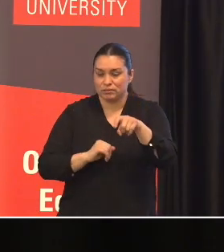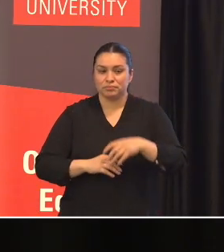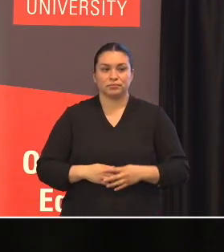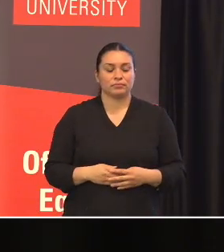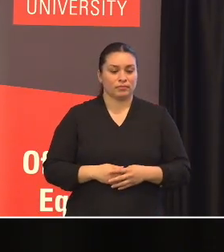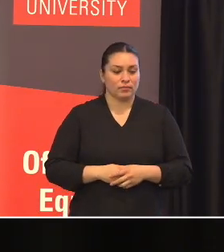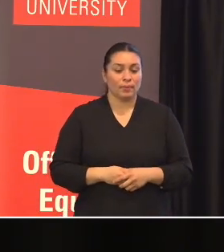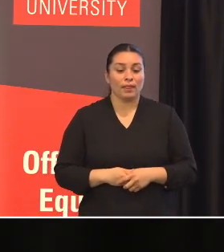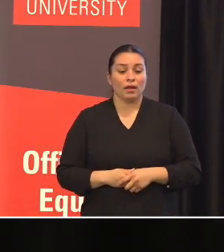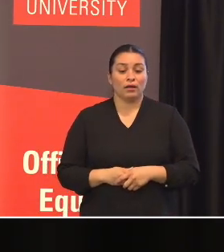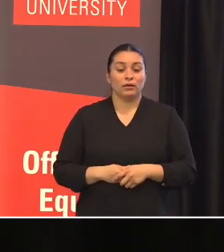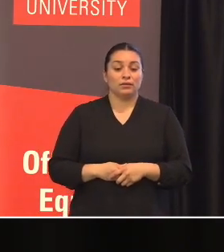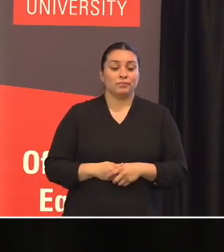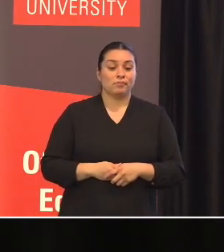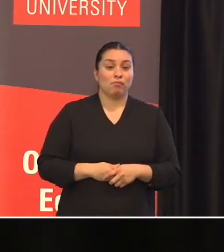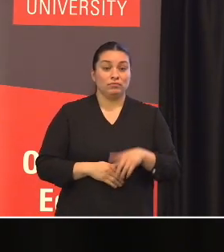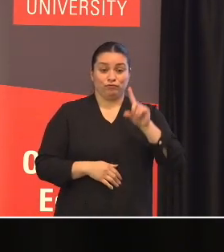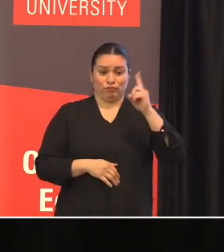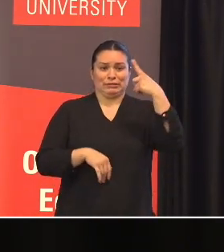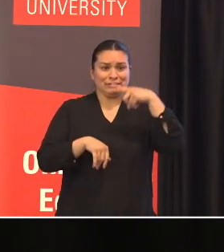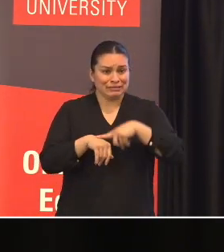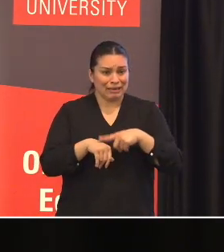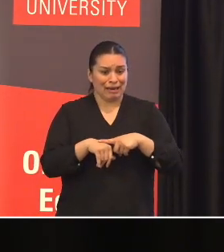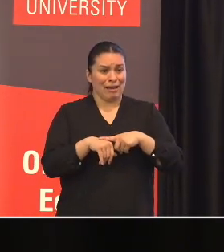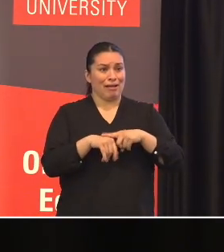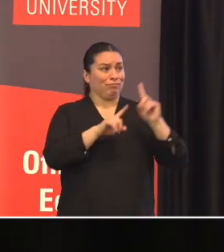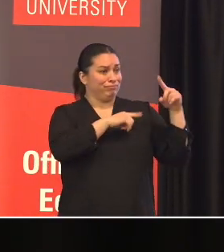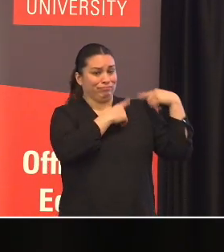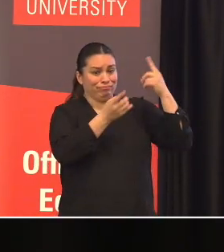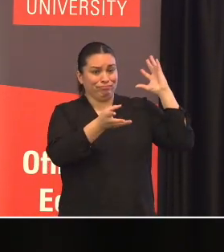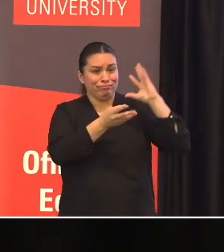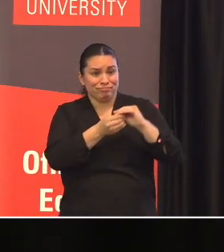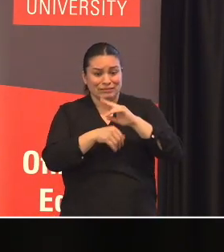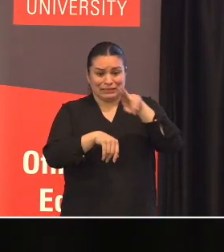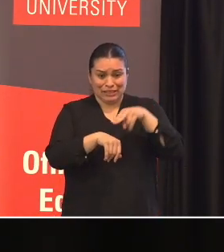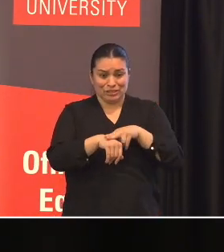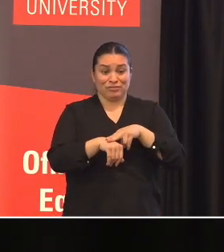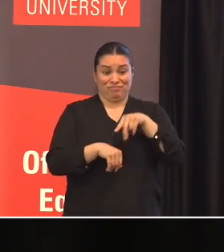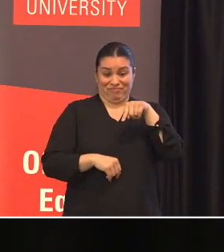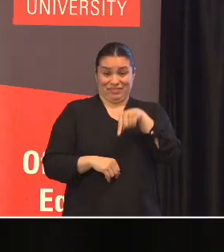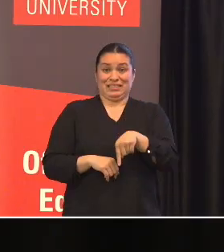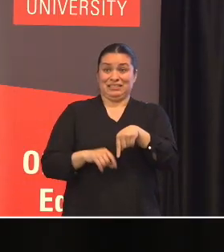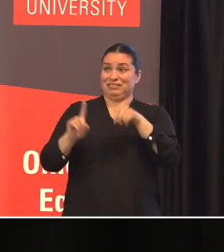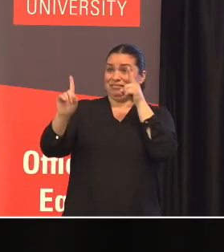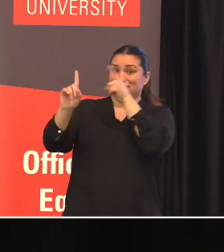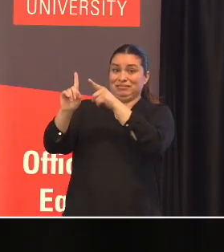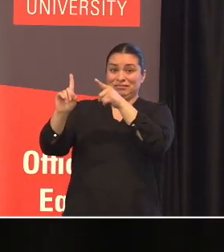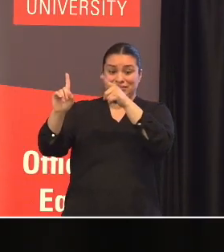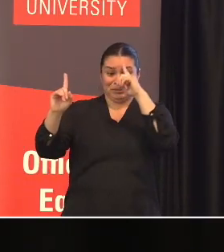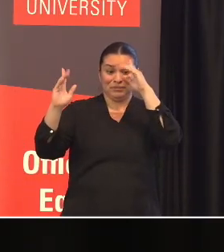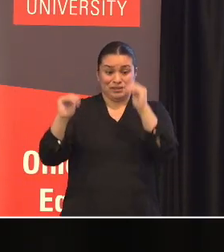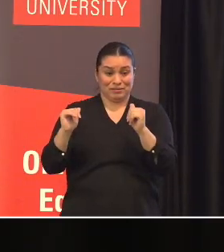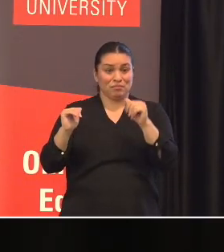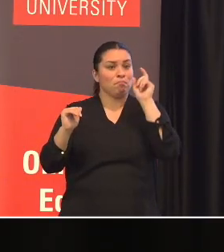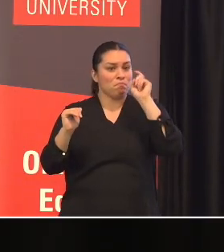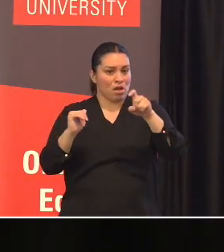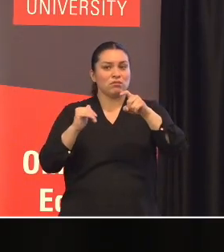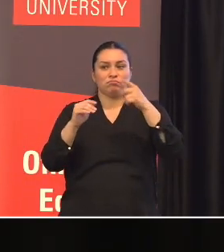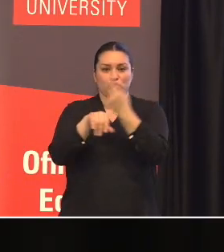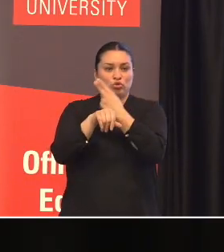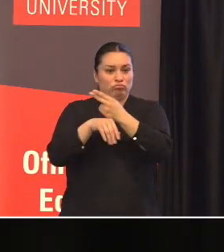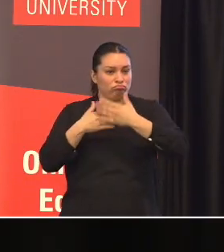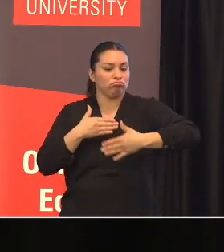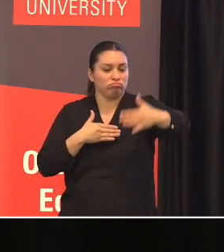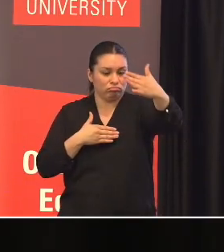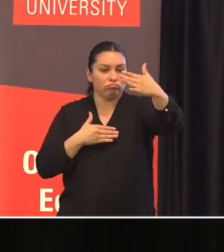in our nation's history that we have had this extent of an expectation for proactive digital access. This